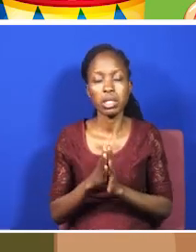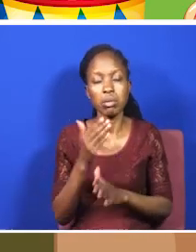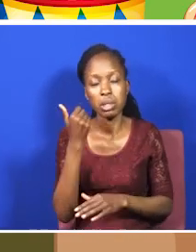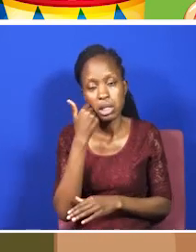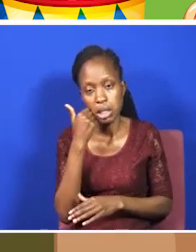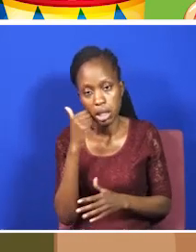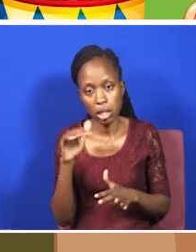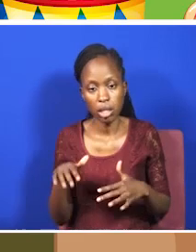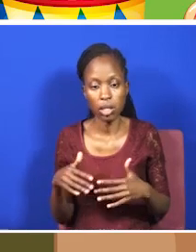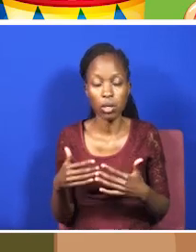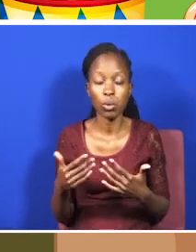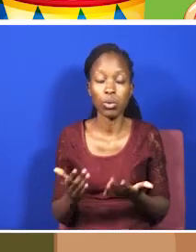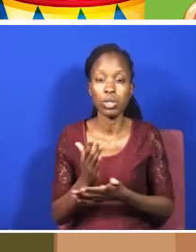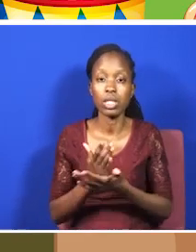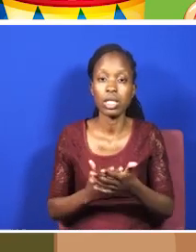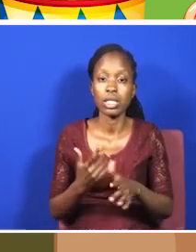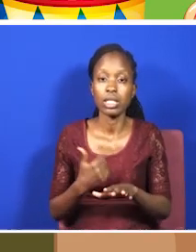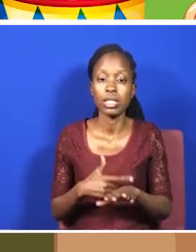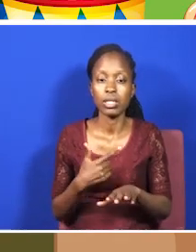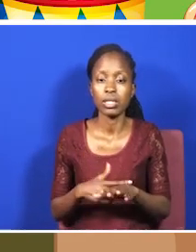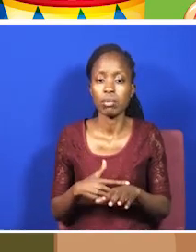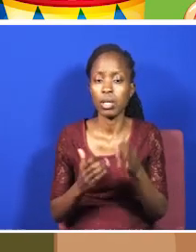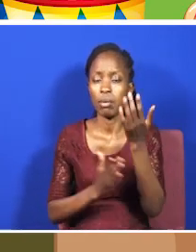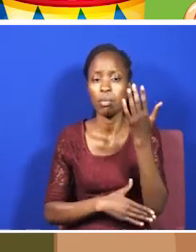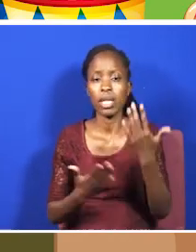disappointments. We could get sick.